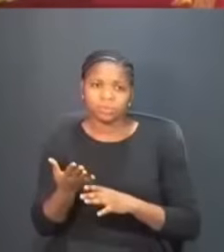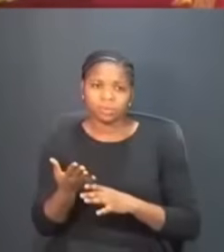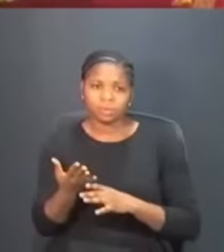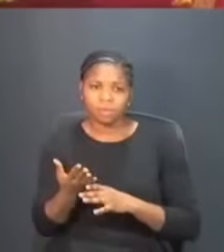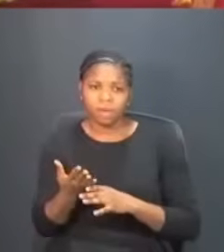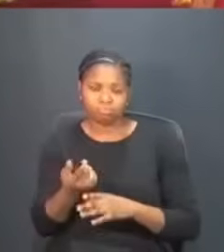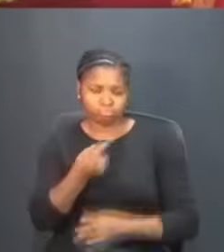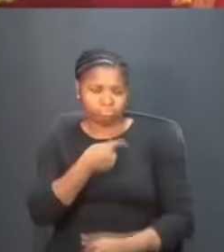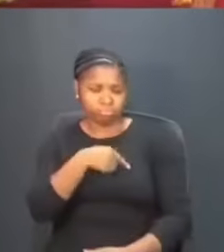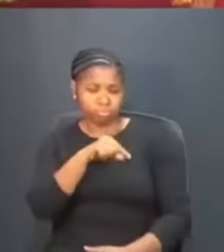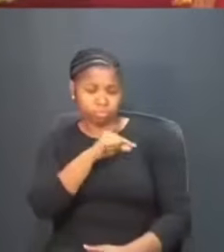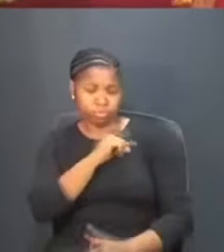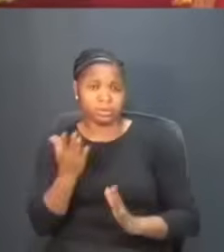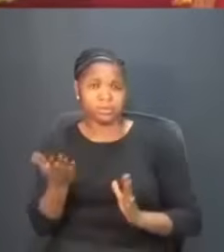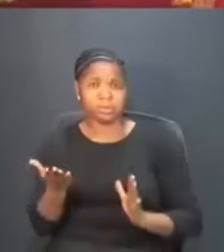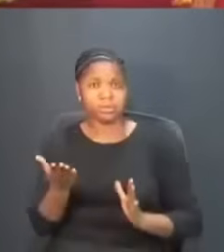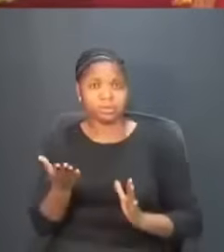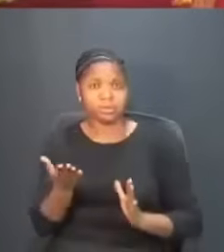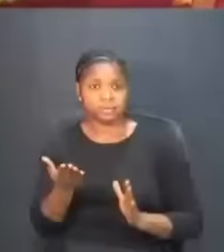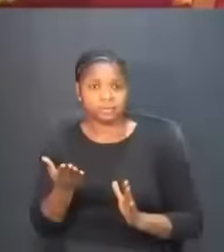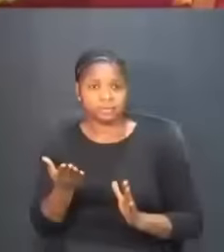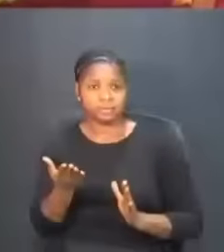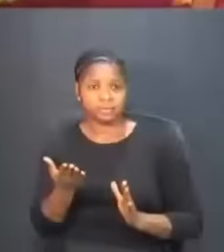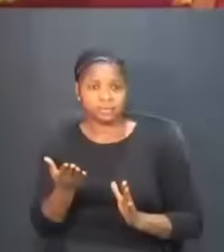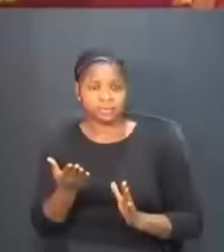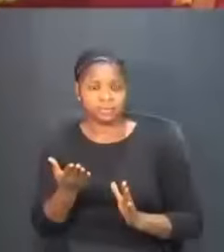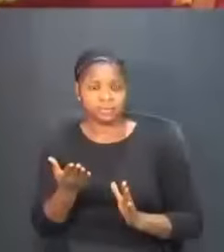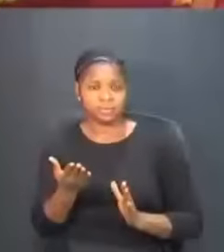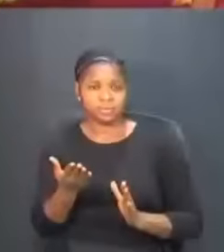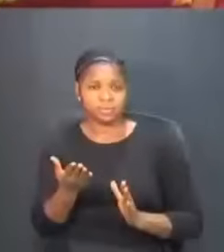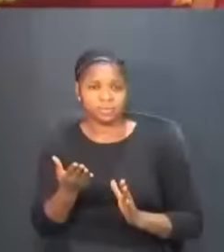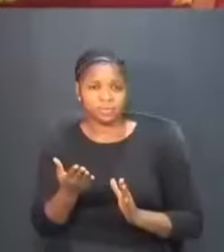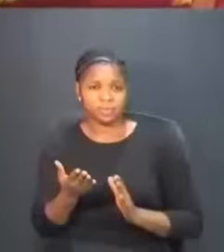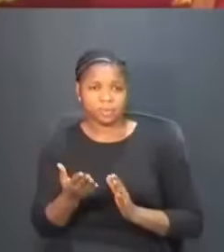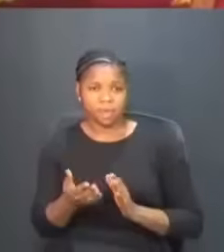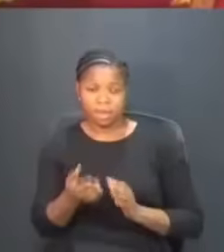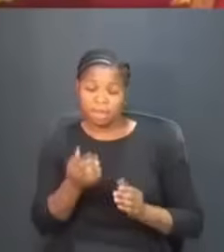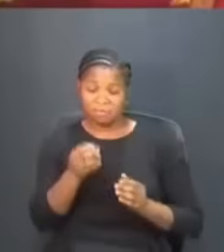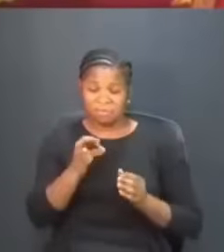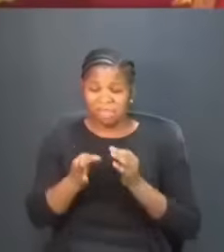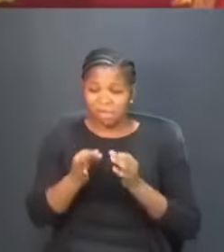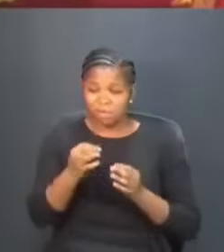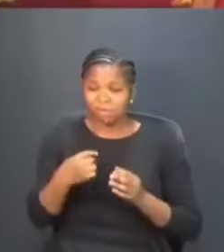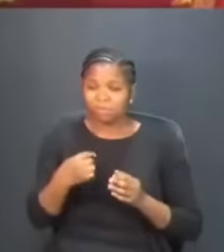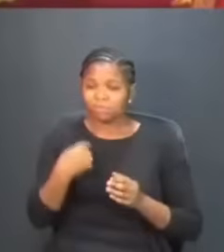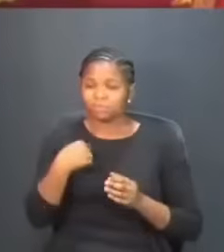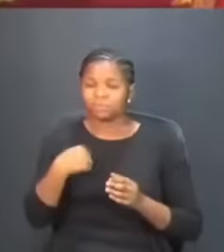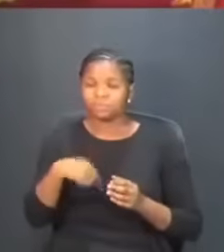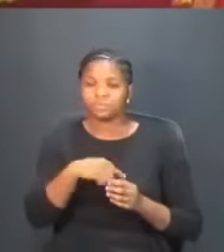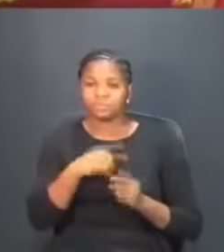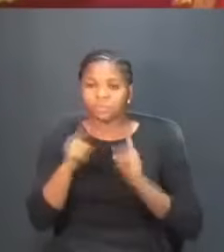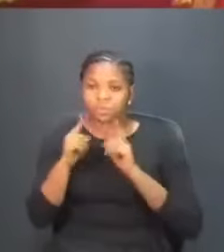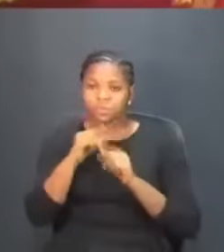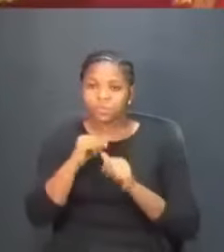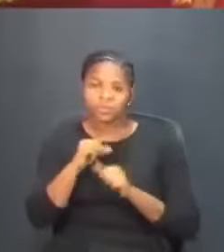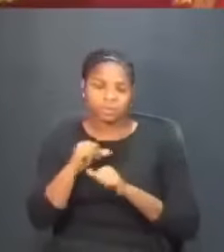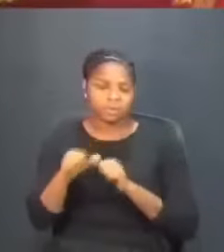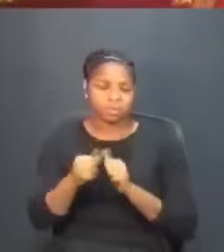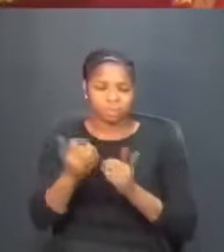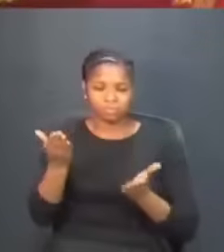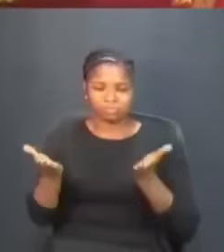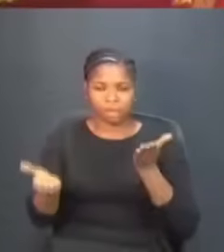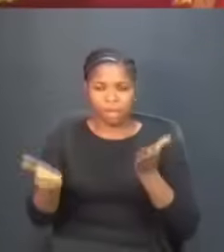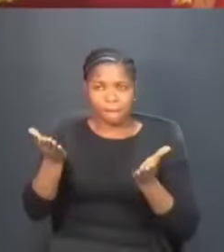quality, diet. If you, let's say you are talking about balanced diet, you get the nutrients in its right